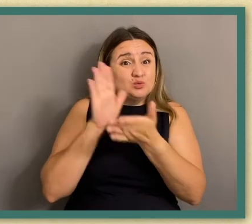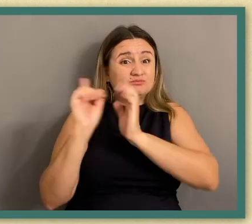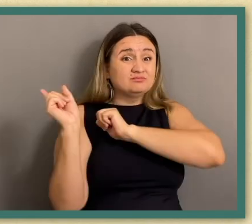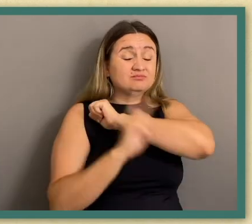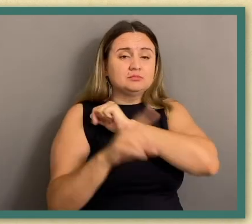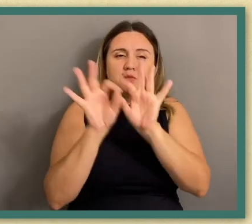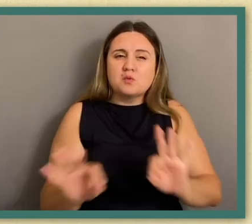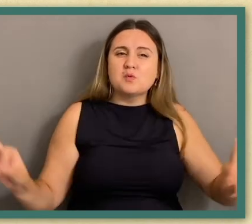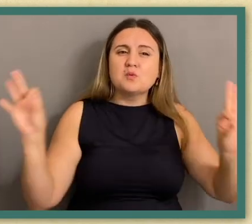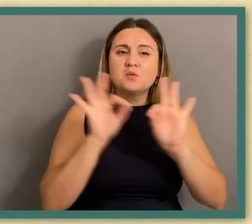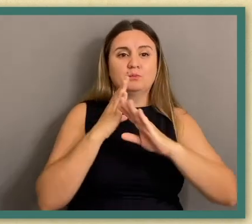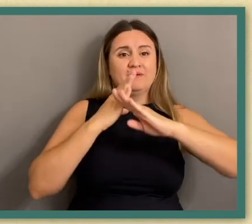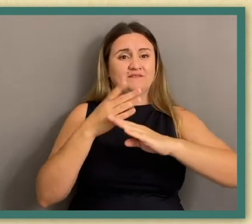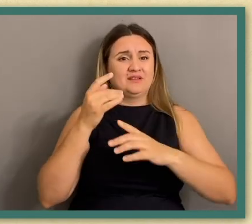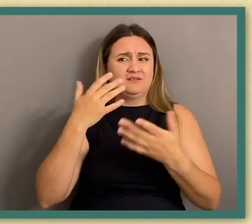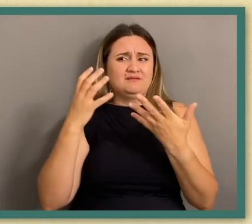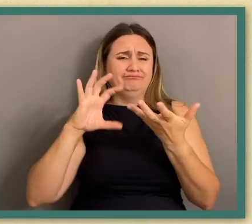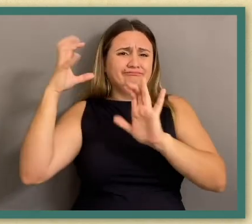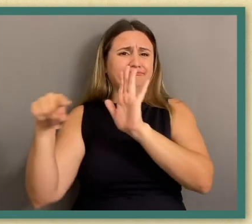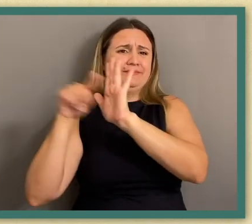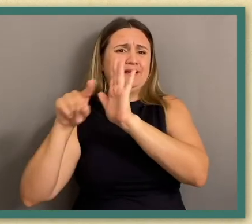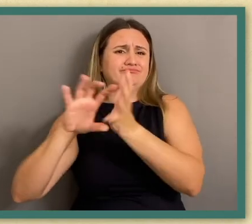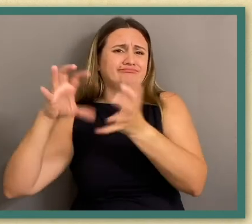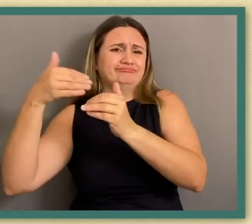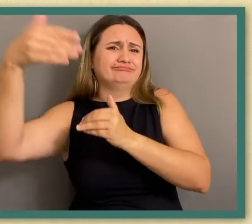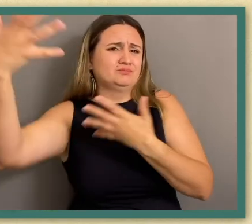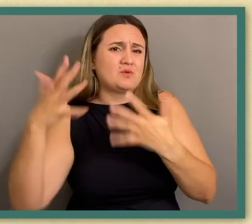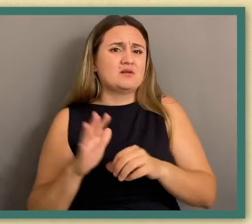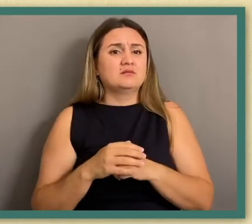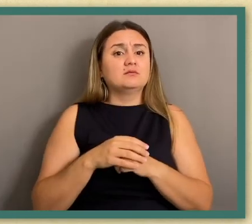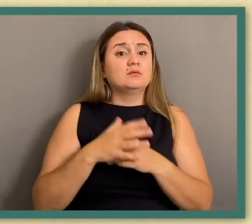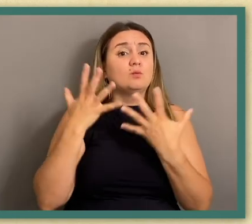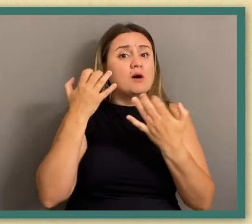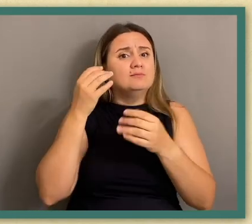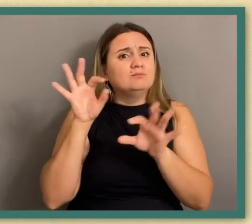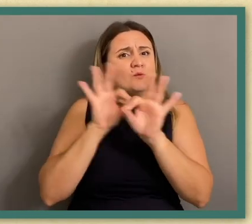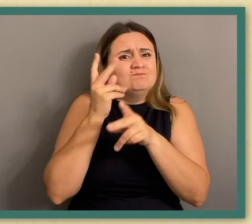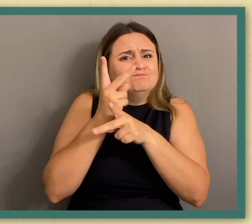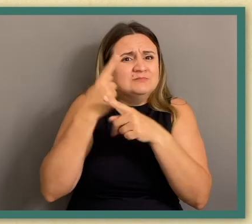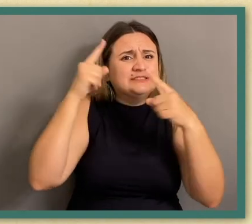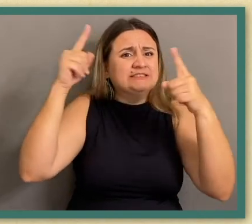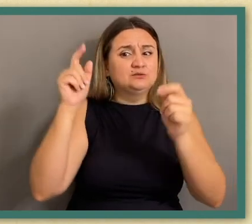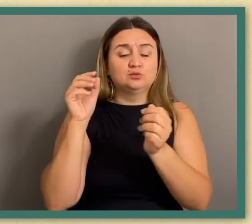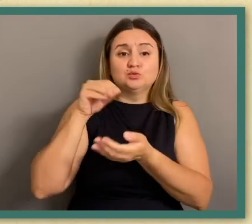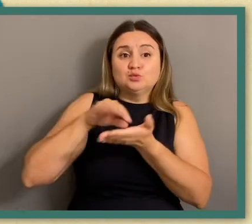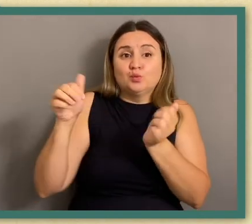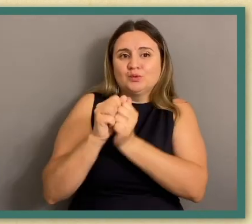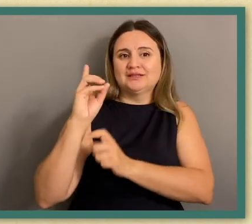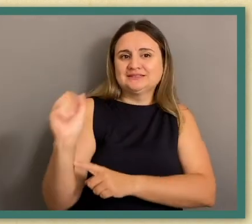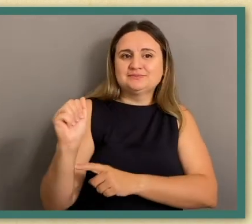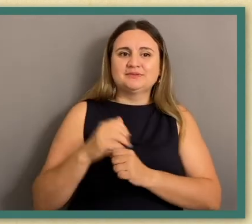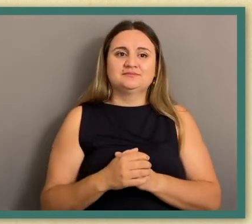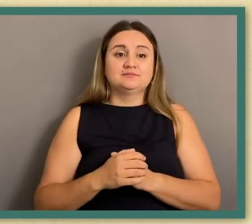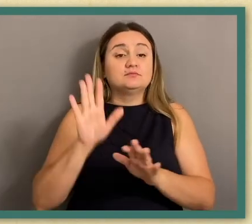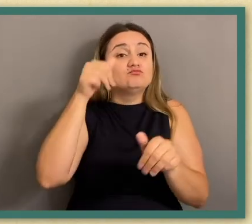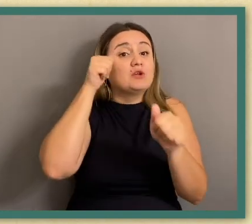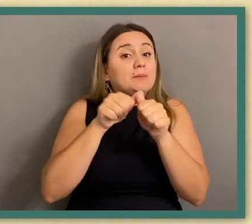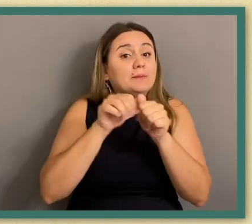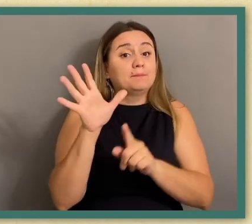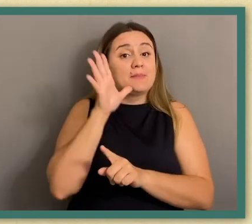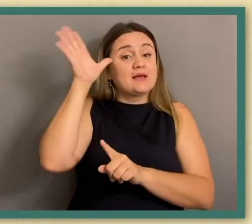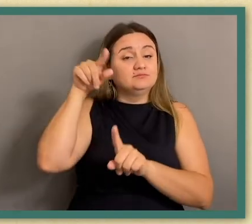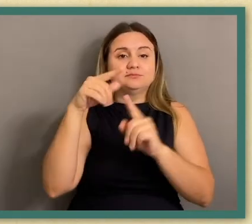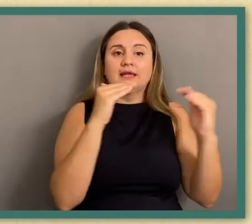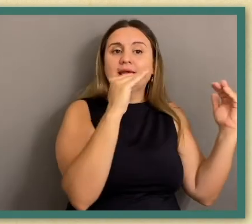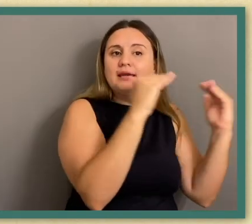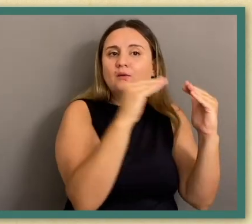negative outcomes and fostering success for students with disabilities. Remember that parents are equal members of their child's